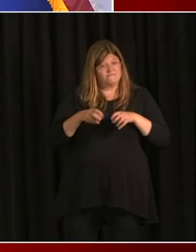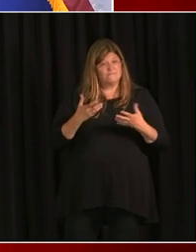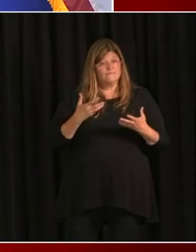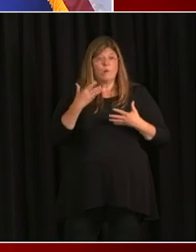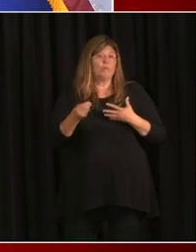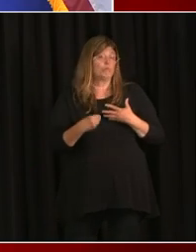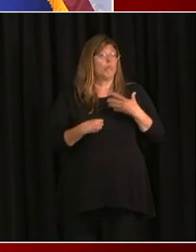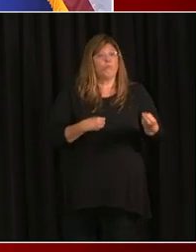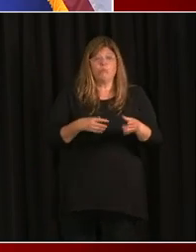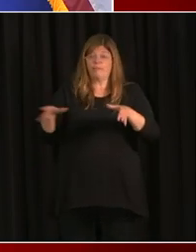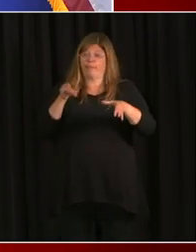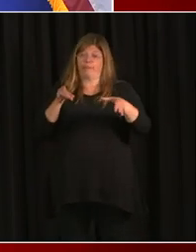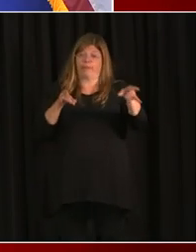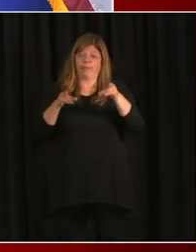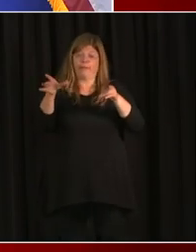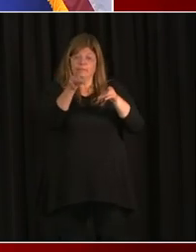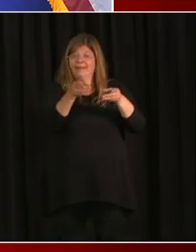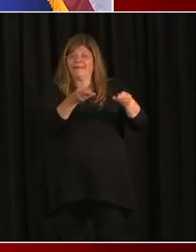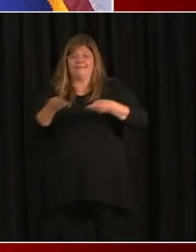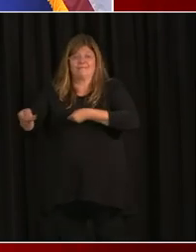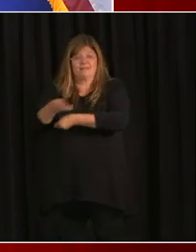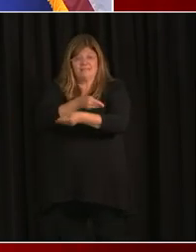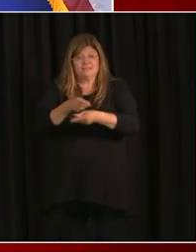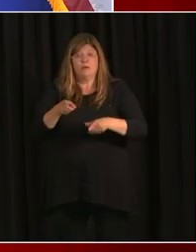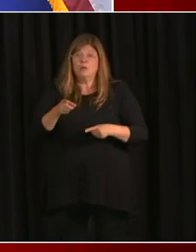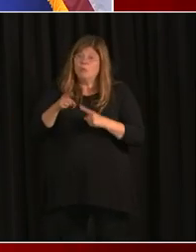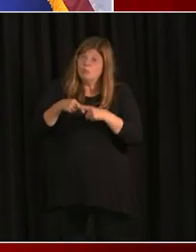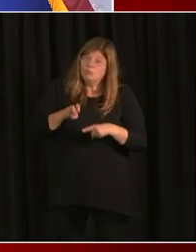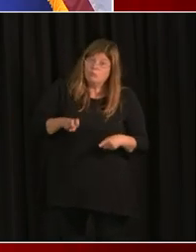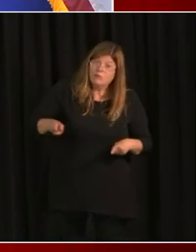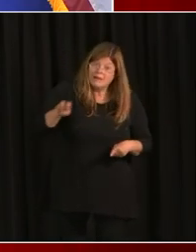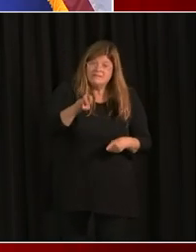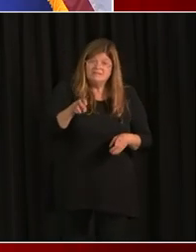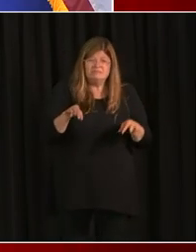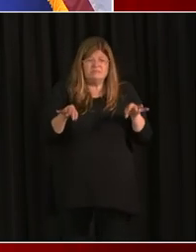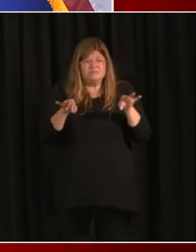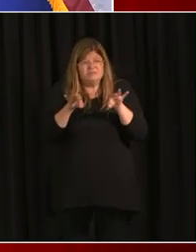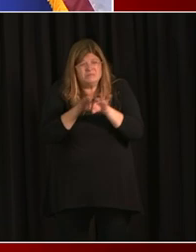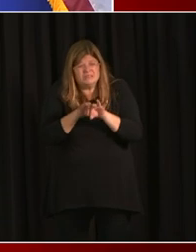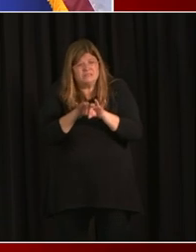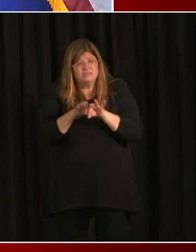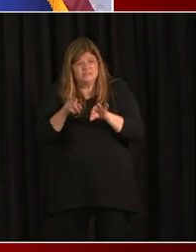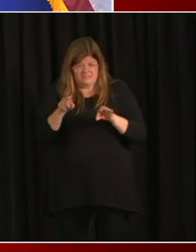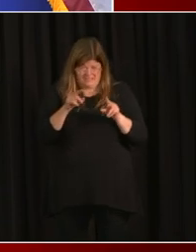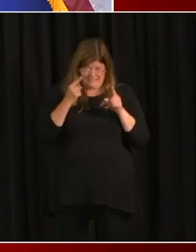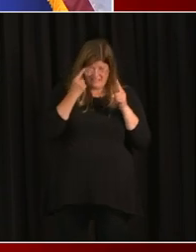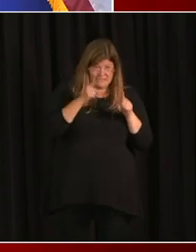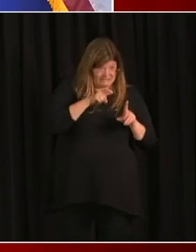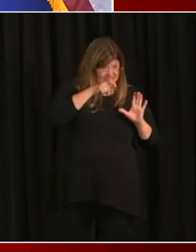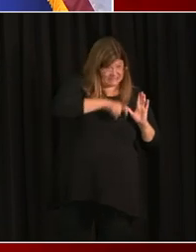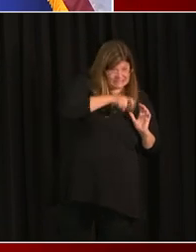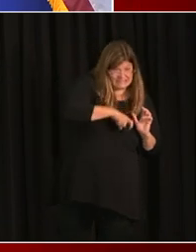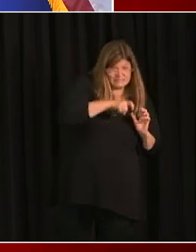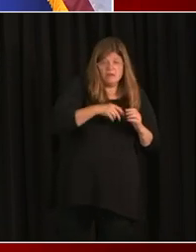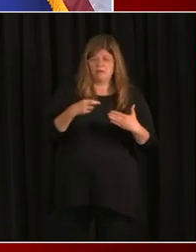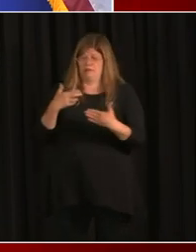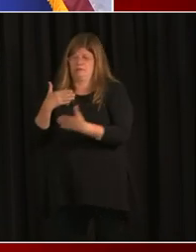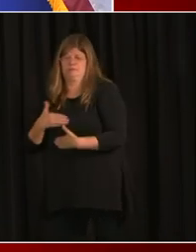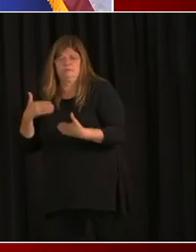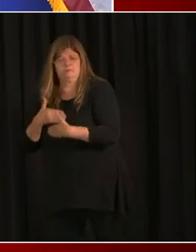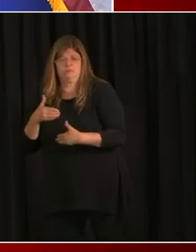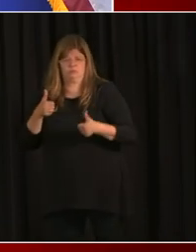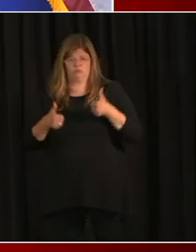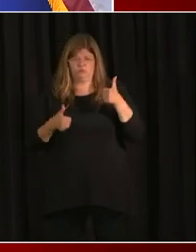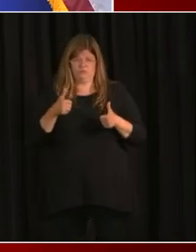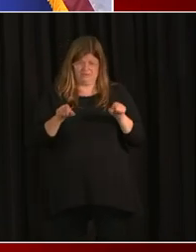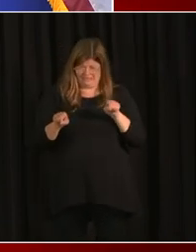even with, your travel, your essential travel versus non-essential travel, we want people to be very focused on choosing